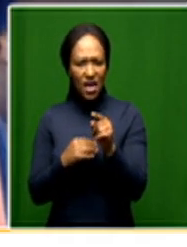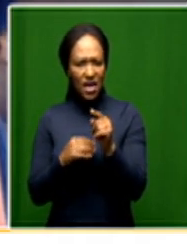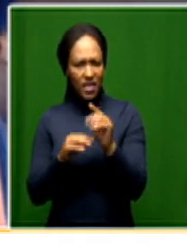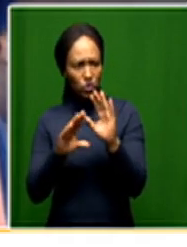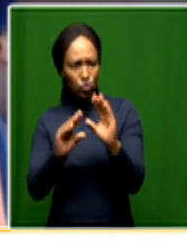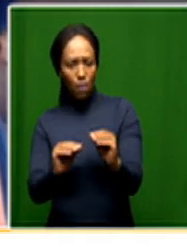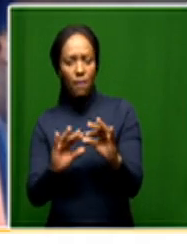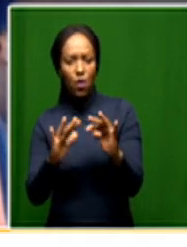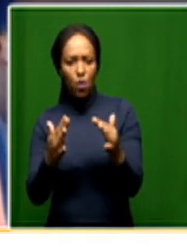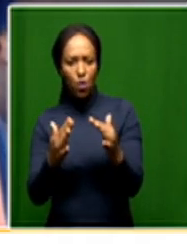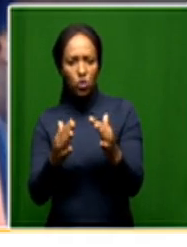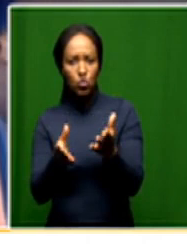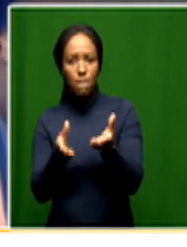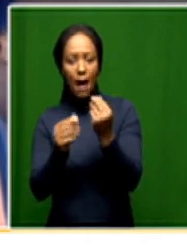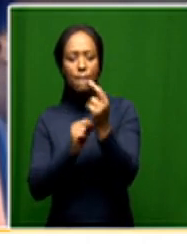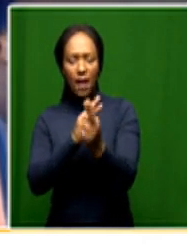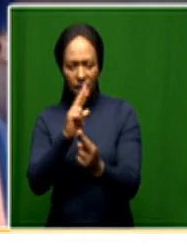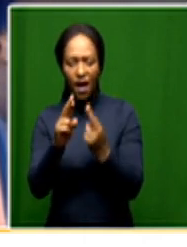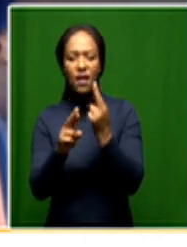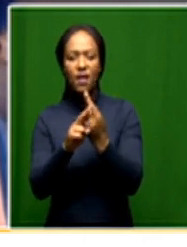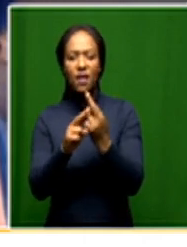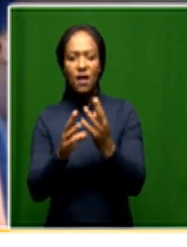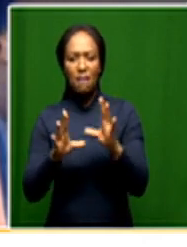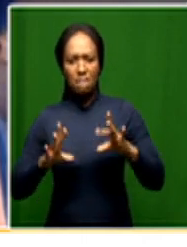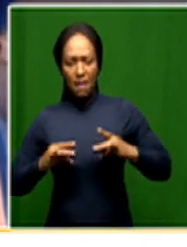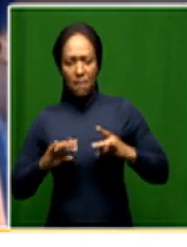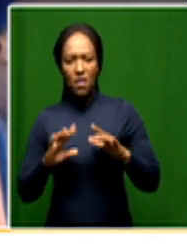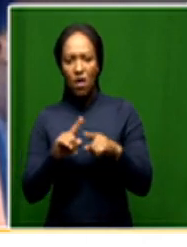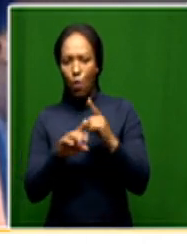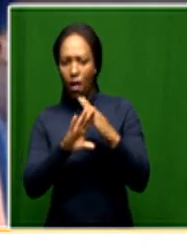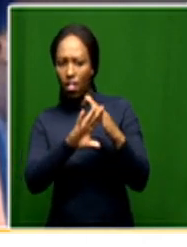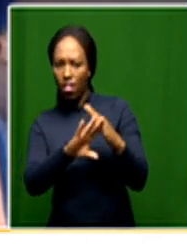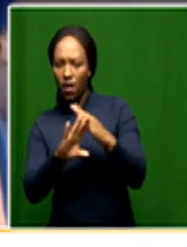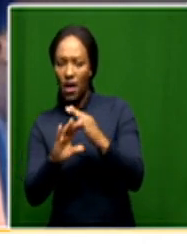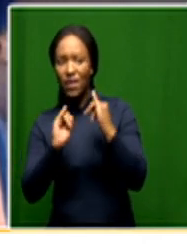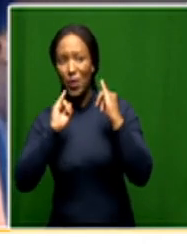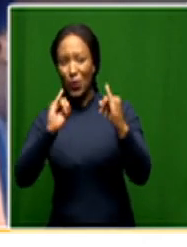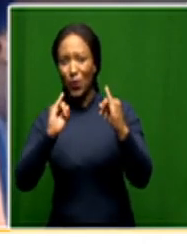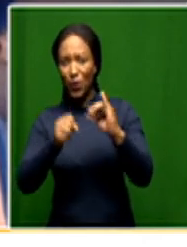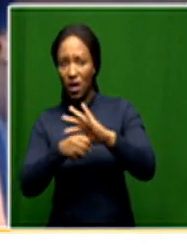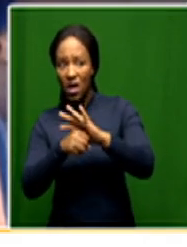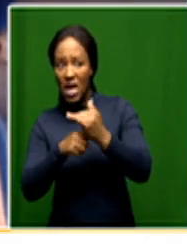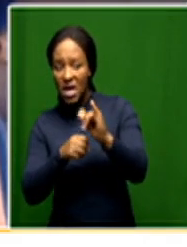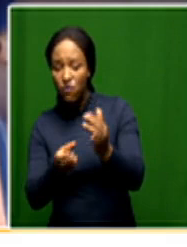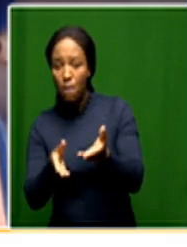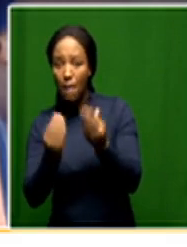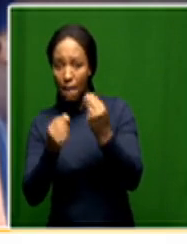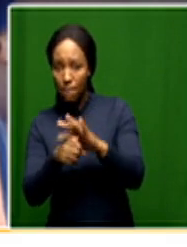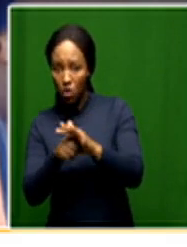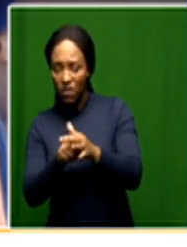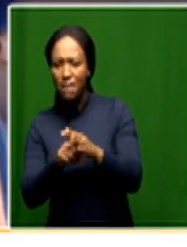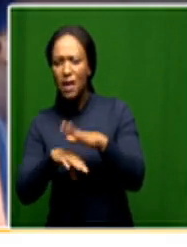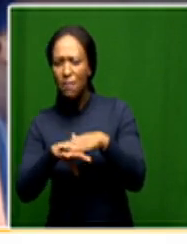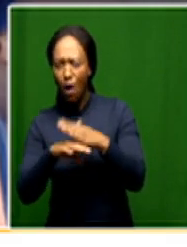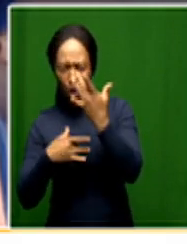from actually getting reinfected to what severity if you do get this new strain. And that's obviously